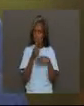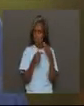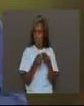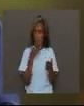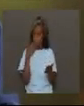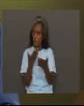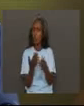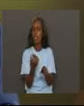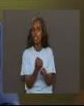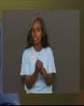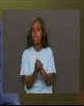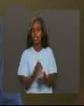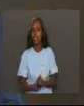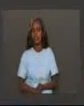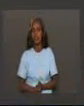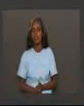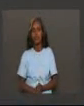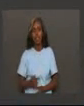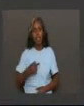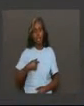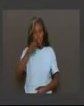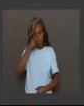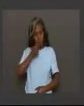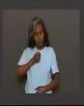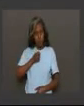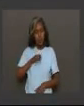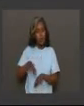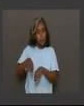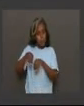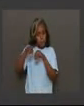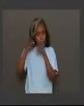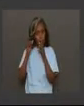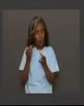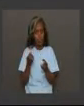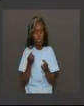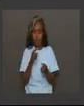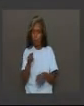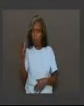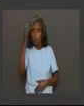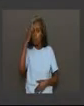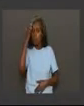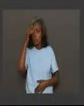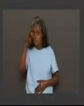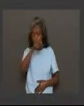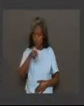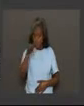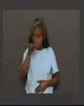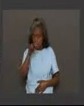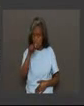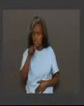so, well done. I am sure that many of you are familiar with